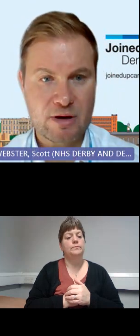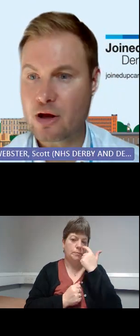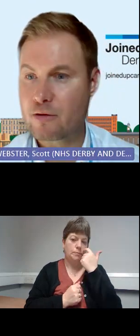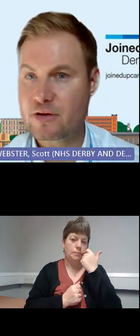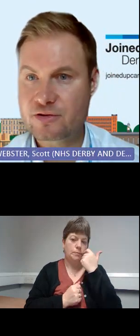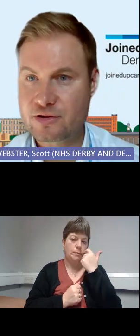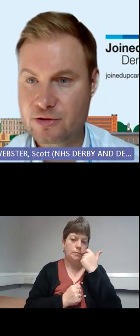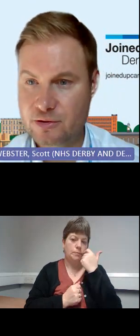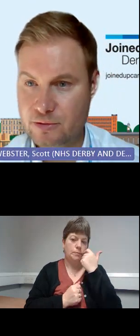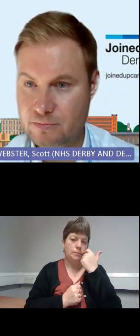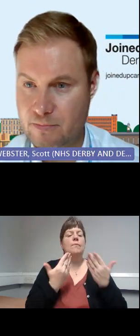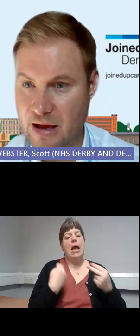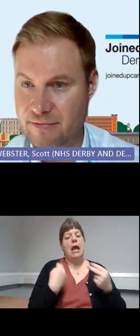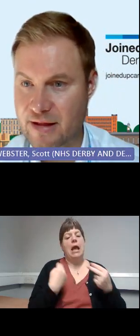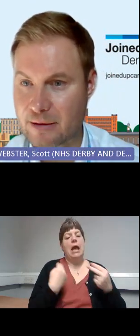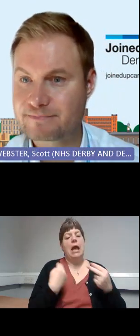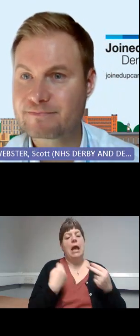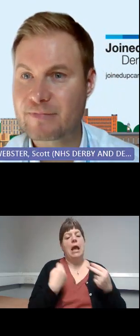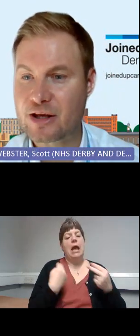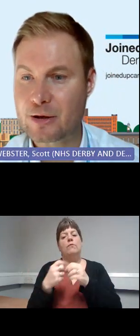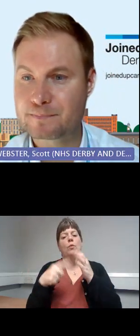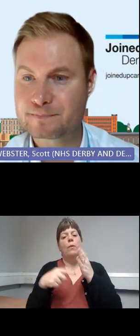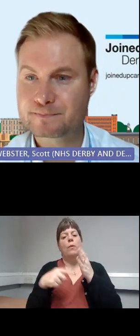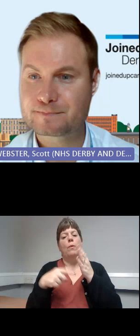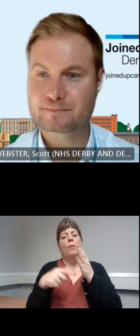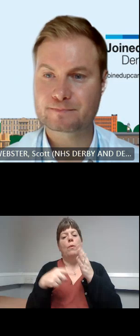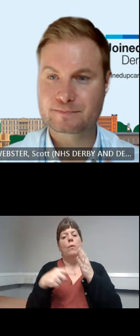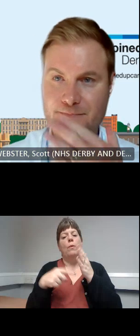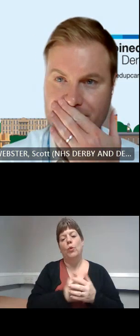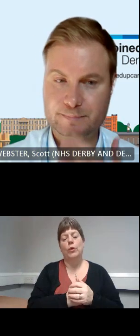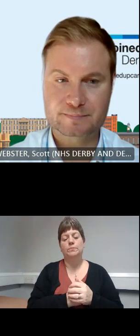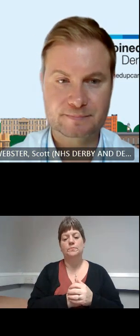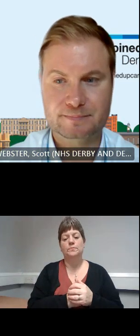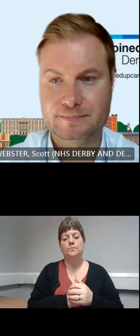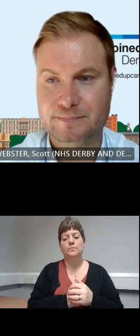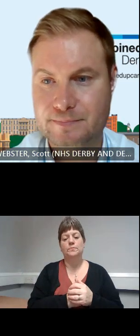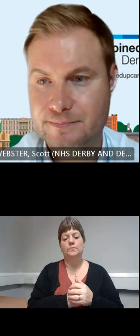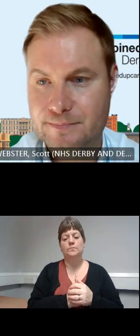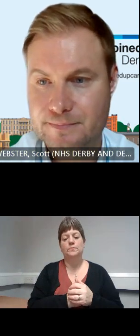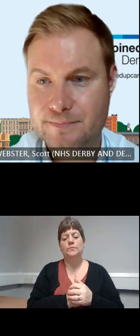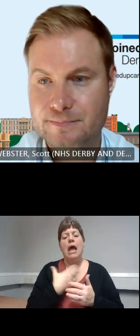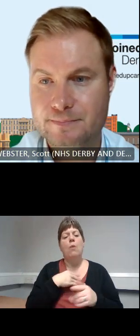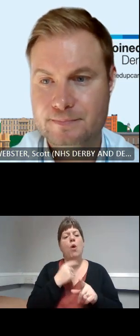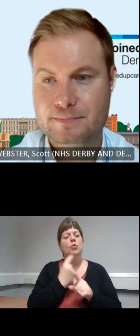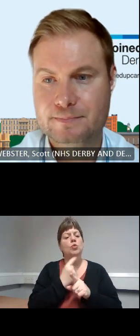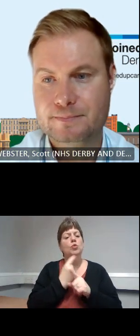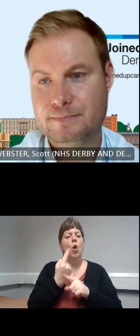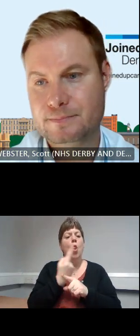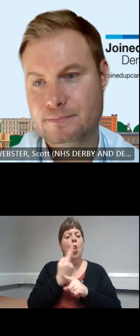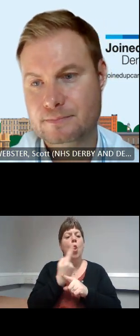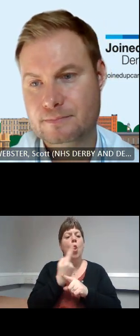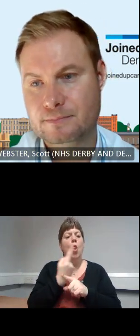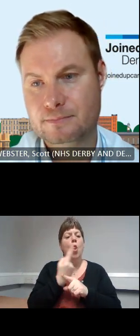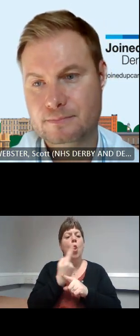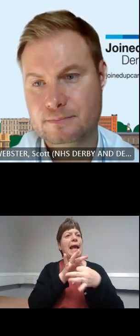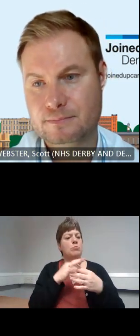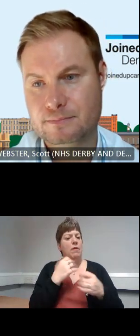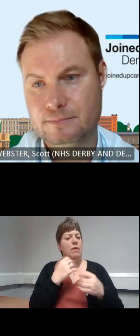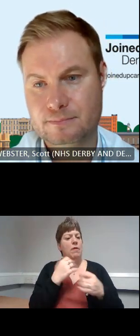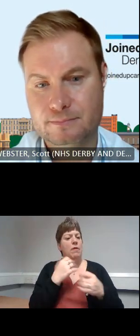I'm going to hand over to Beth now. Thank you. Okay, thank you, Scott. I just want to talk a little bit about the engagement that we're doing.